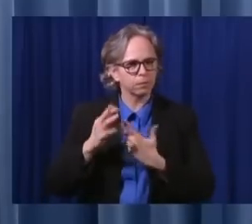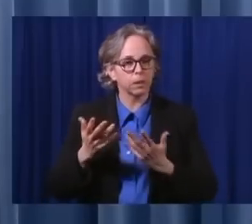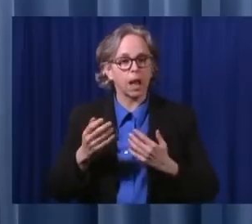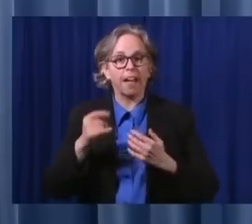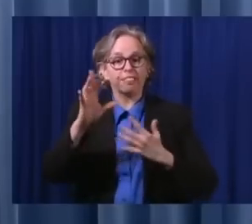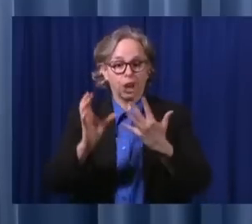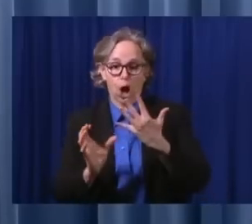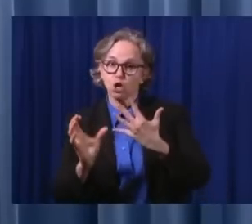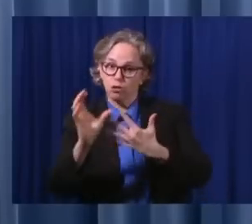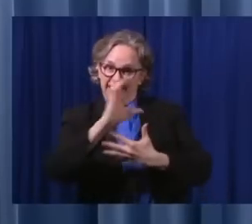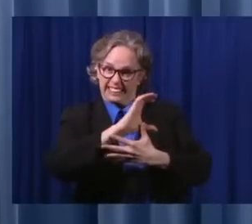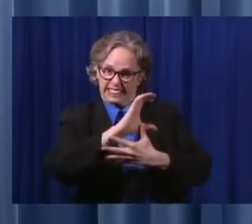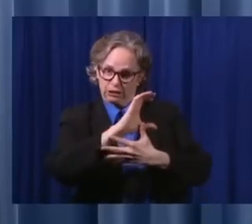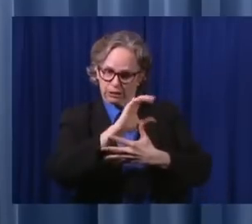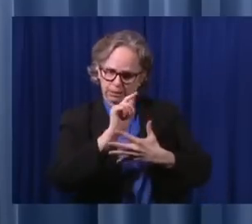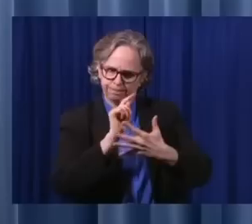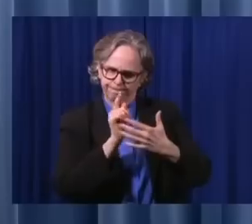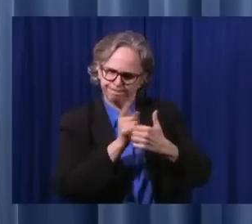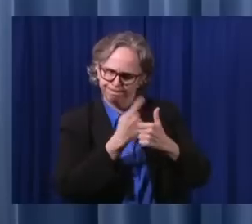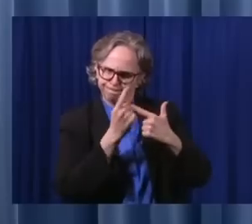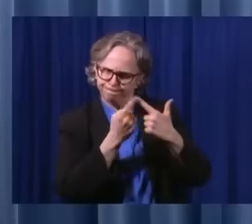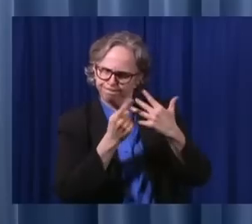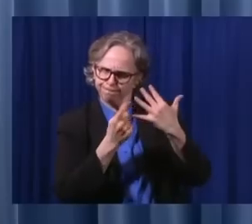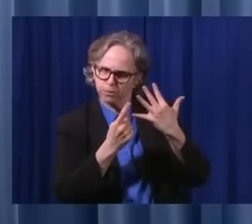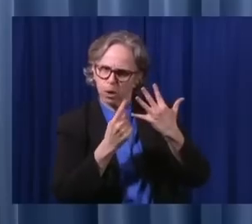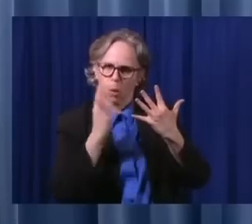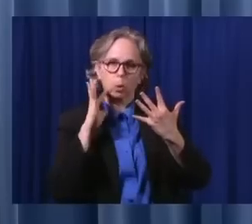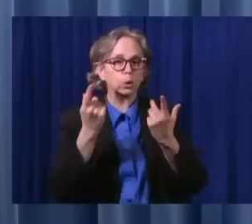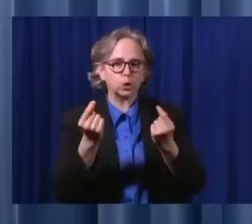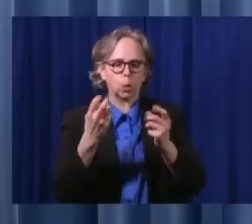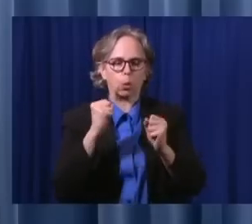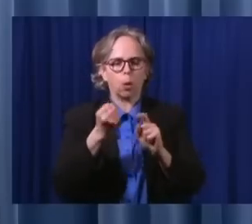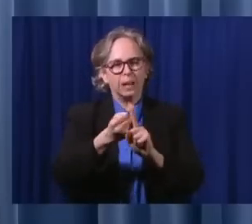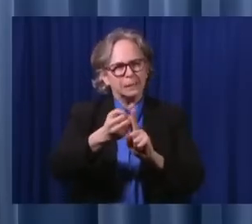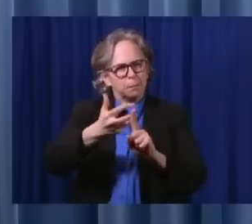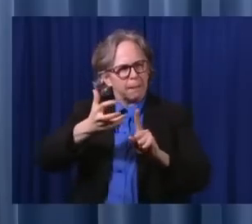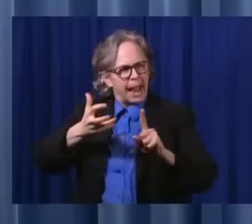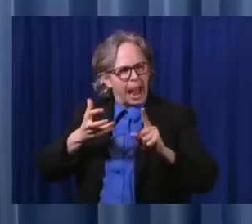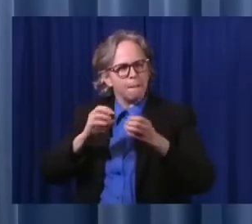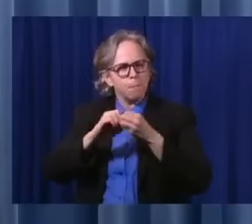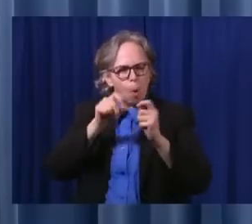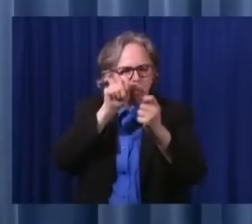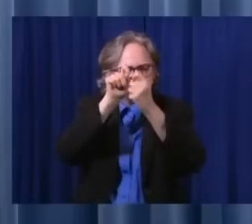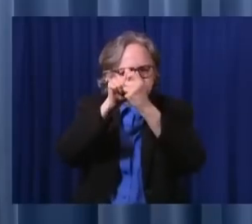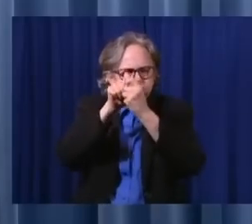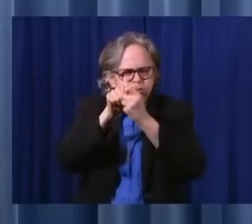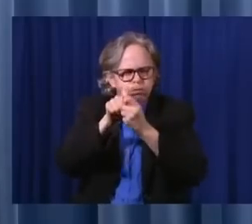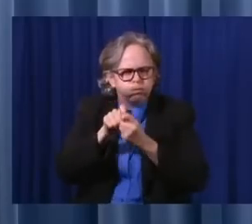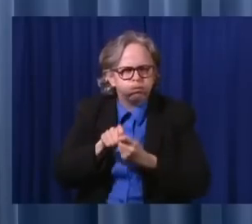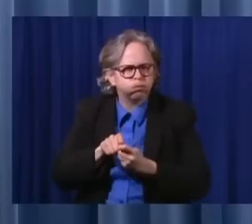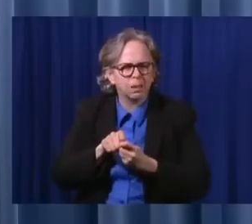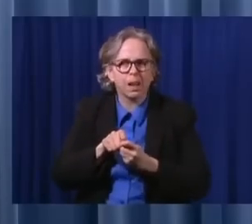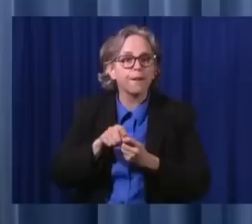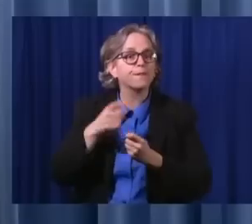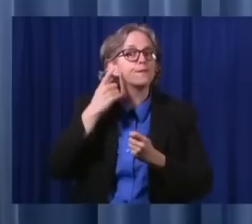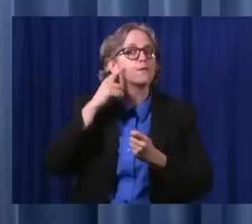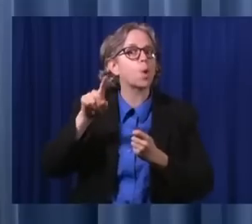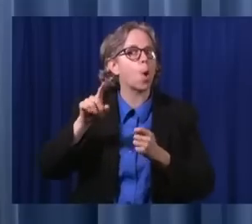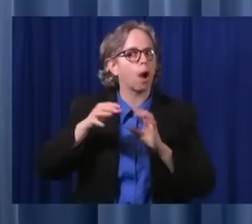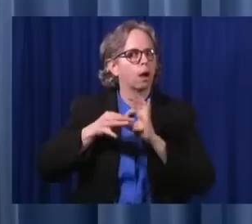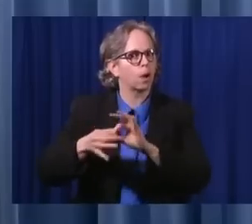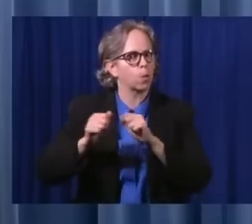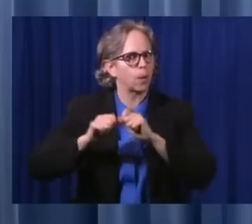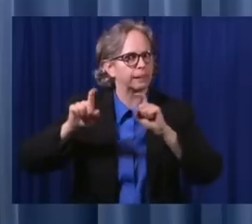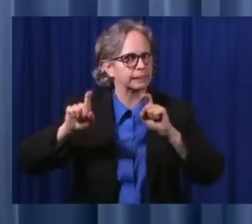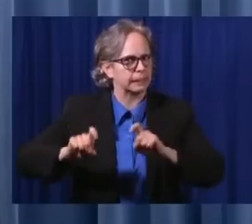the allowable criteria for testing facilities and people doing testing that are